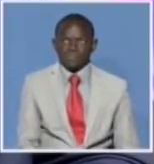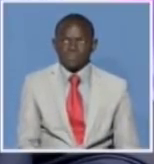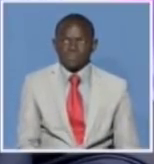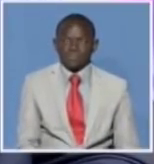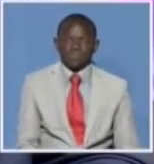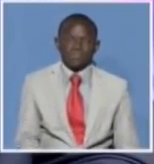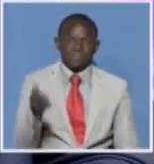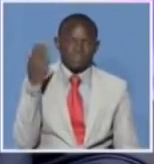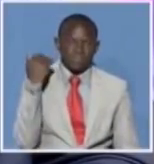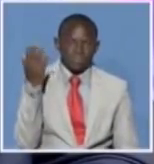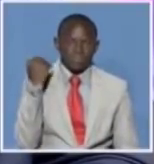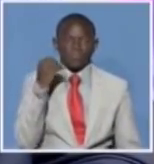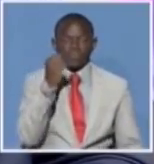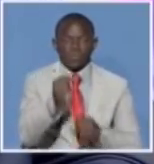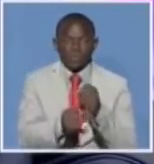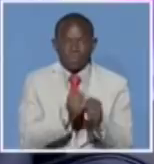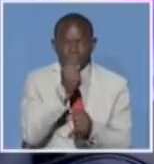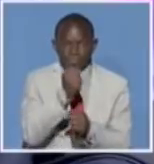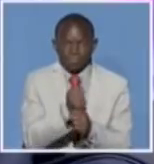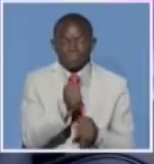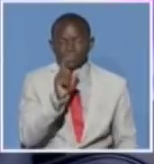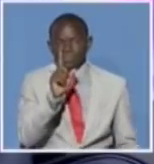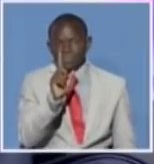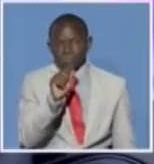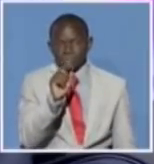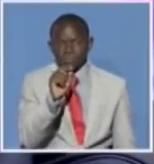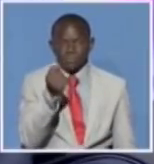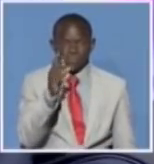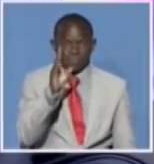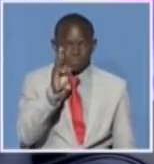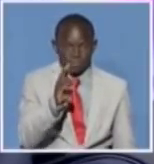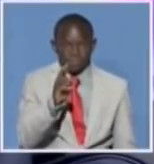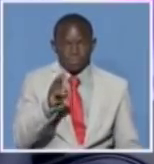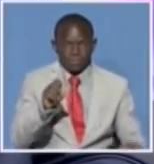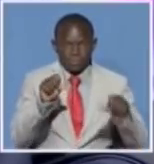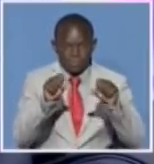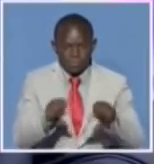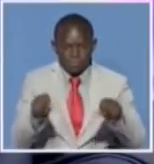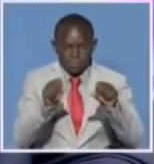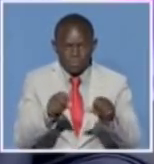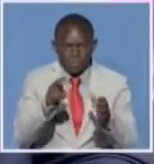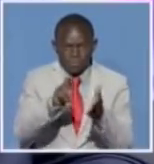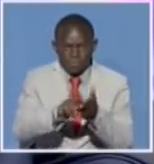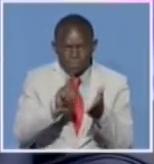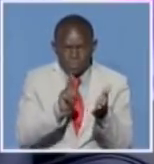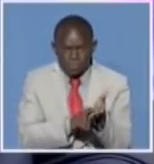highlight a number of issues which required, further,